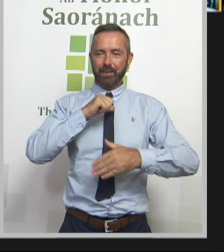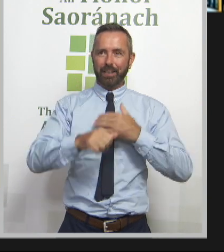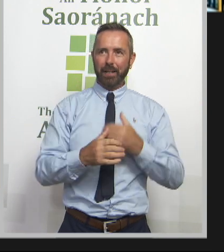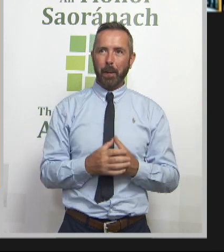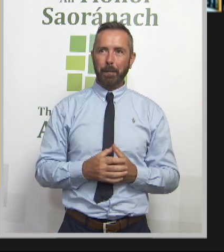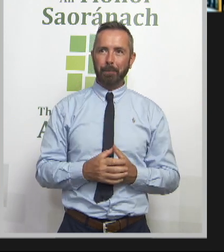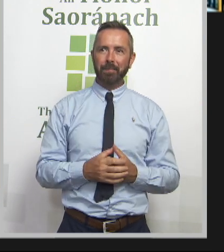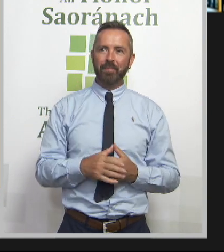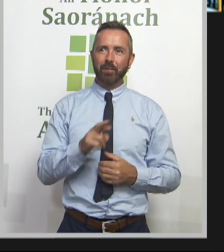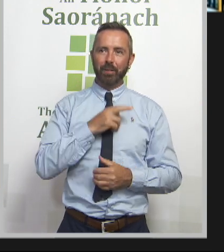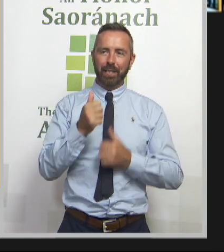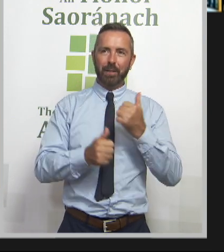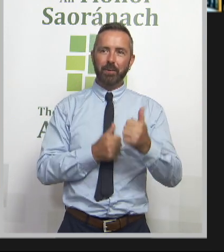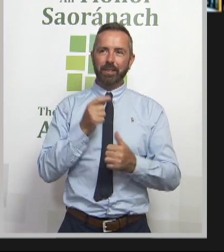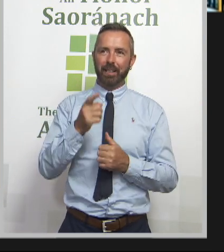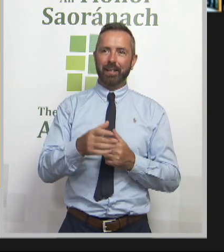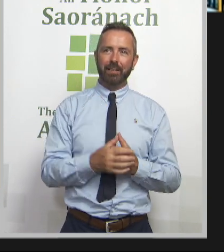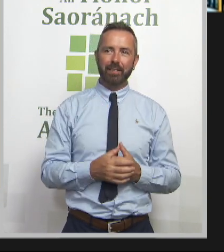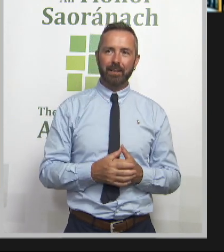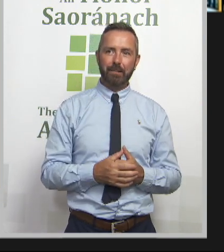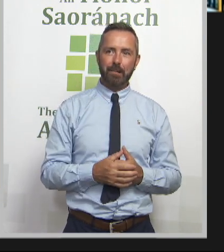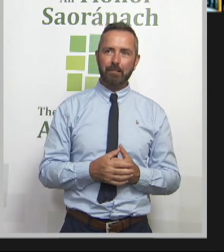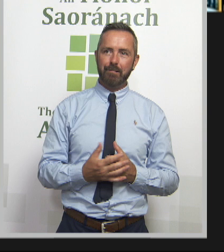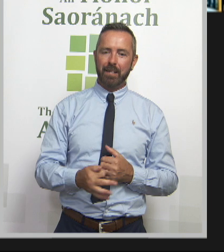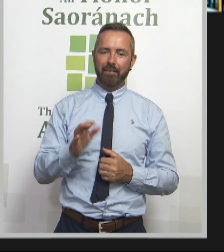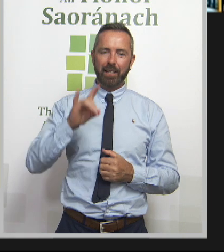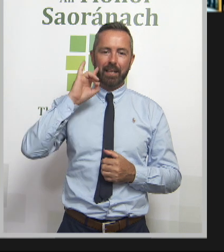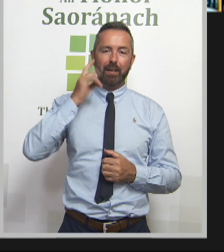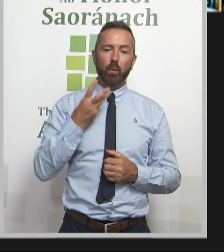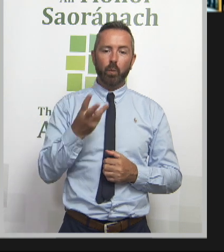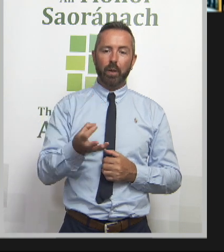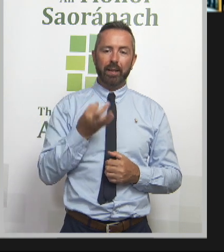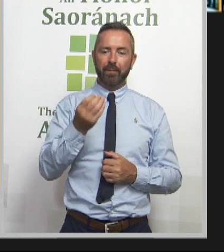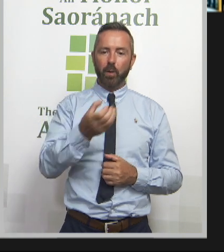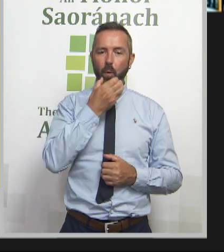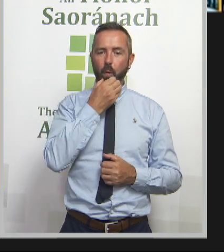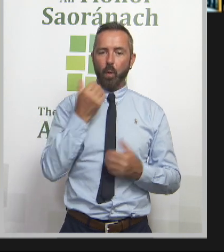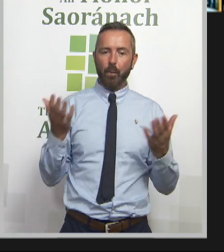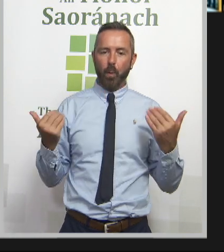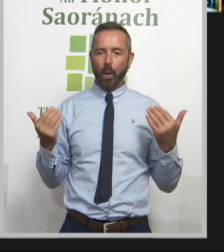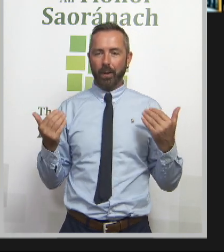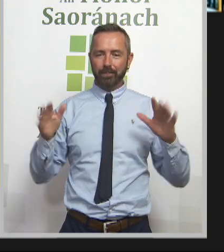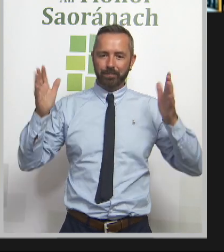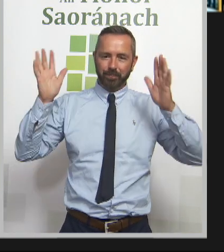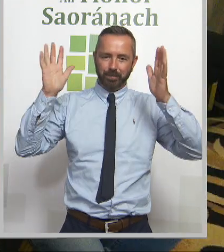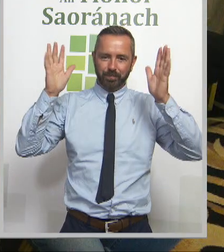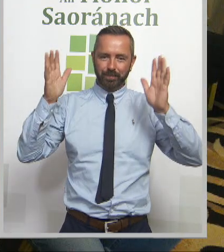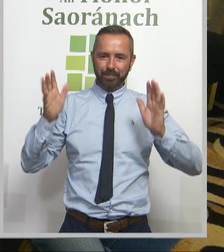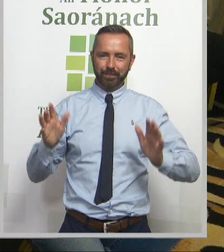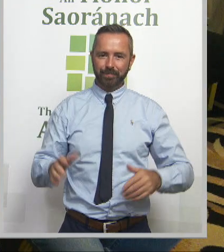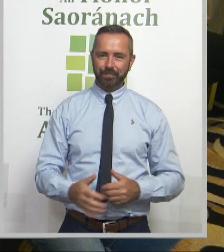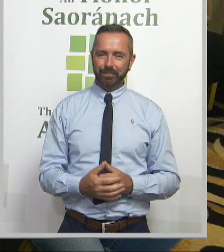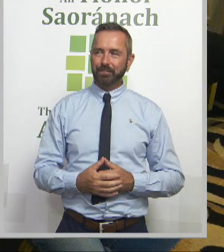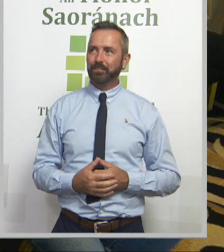we really appreciate that. So if you can hear us, we're going to give you now a warm welcome to the Citizens Assembly.